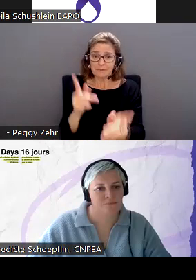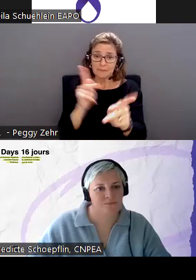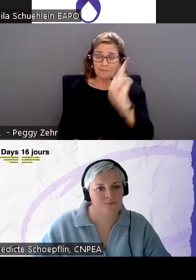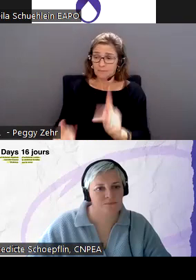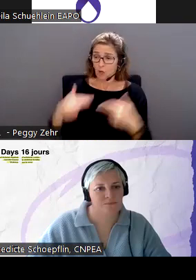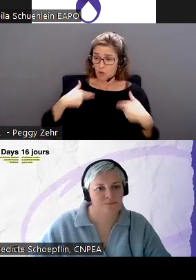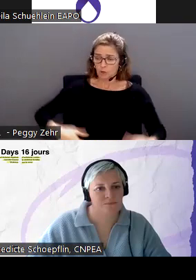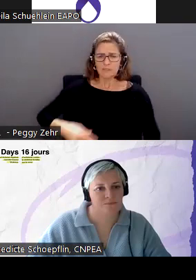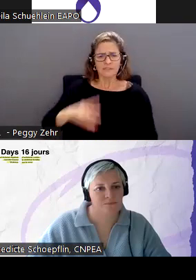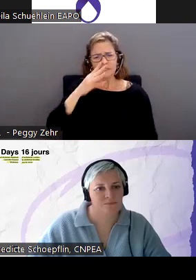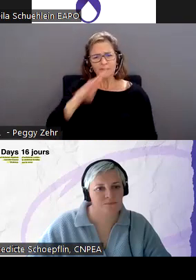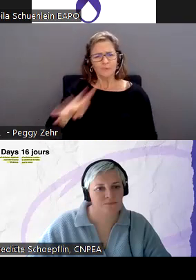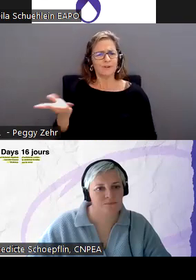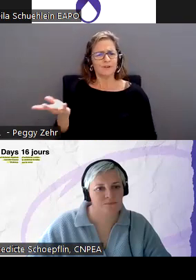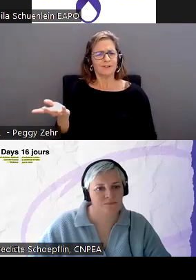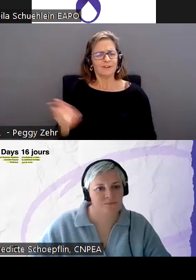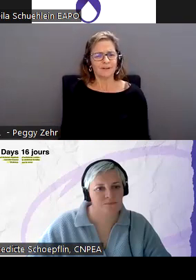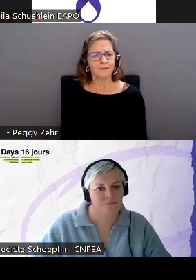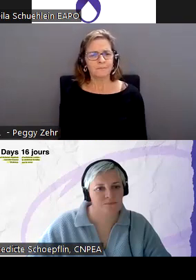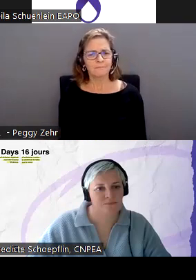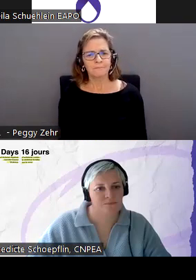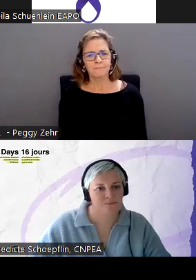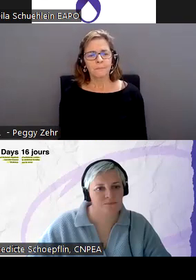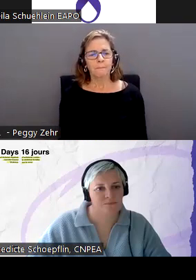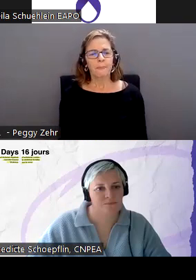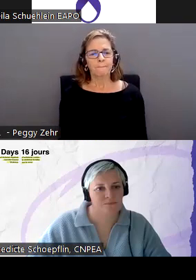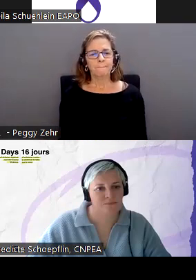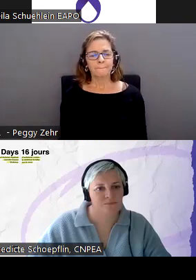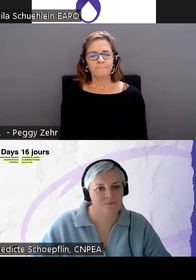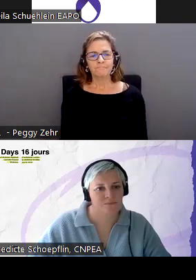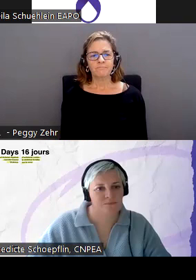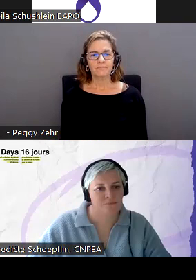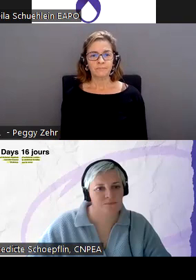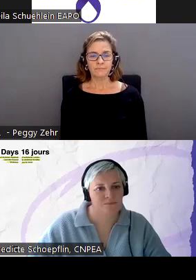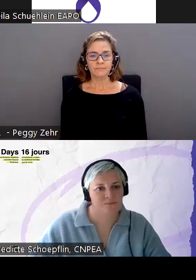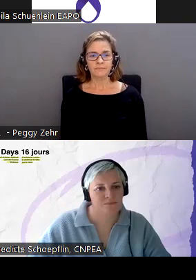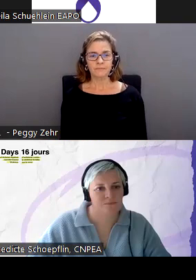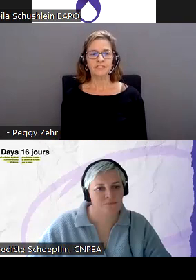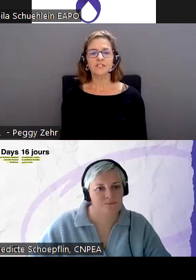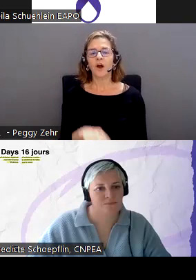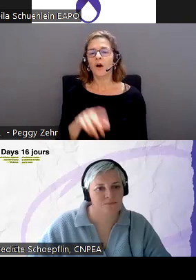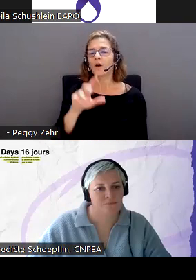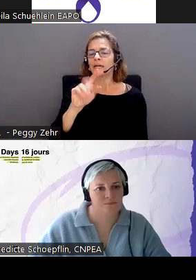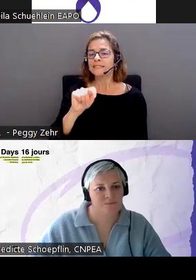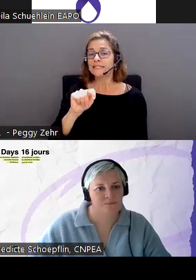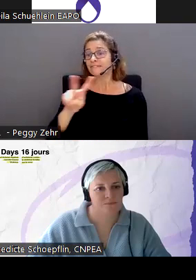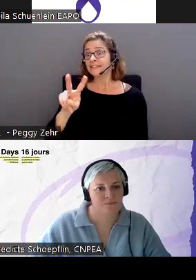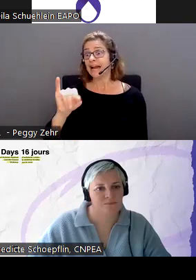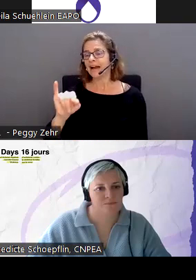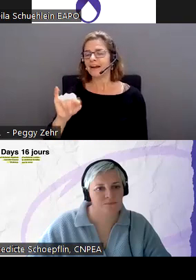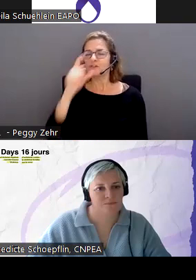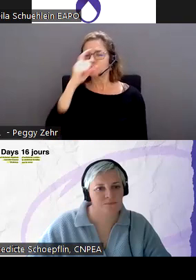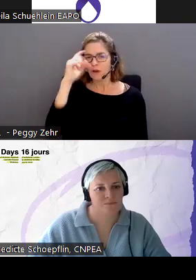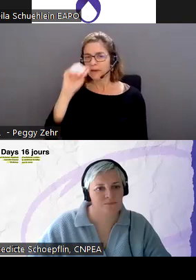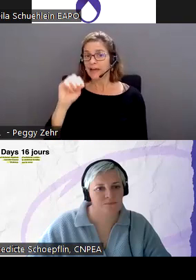principles. The first one is about understanding structural violence. This is the V in the trauma and violence informed. It's not just